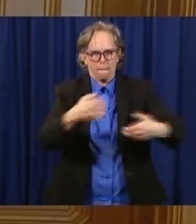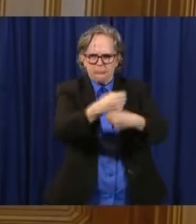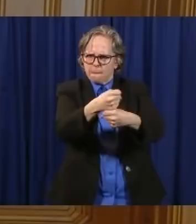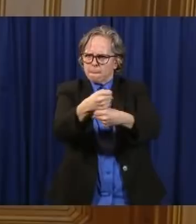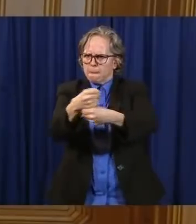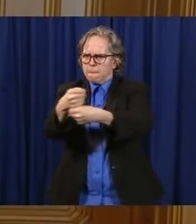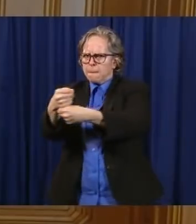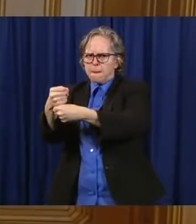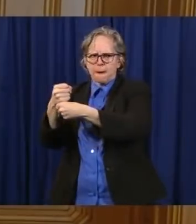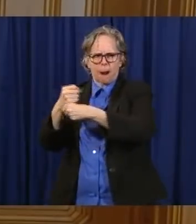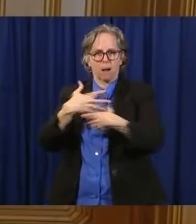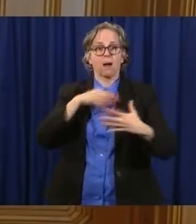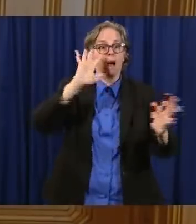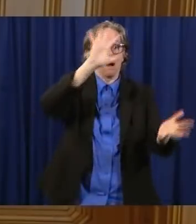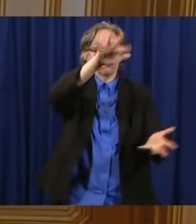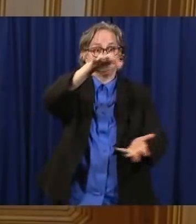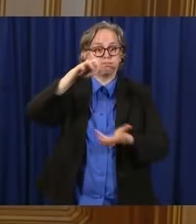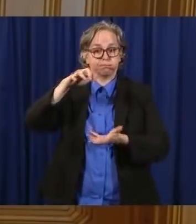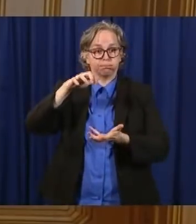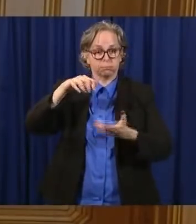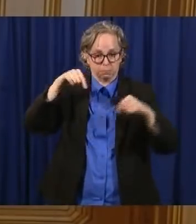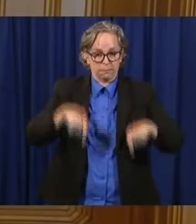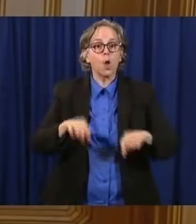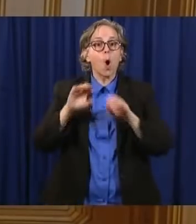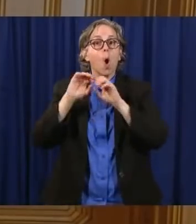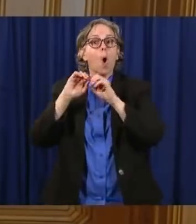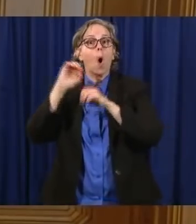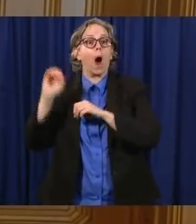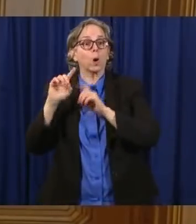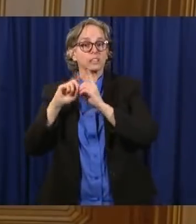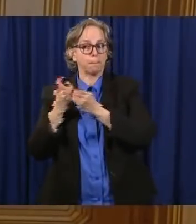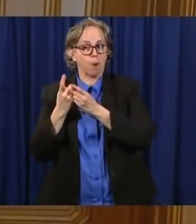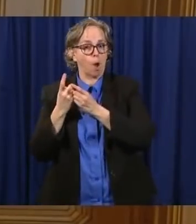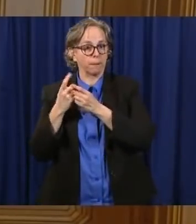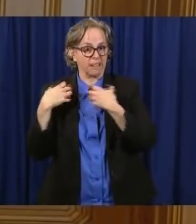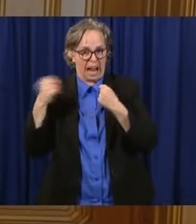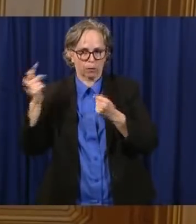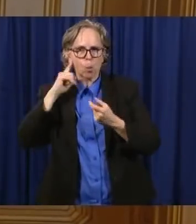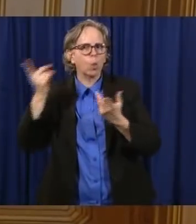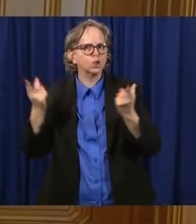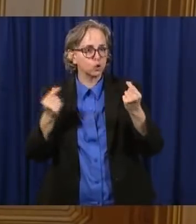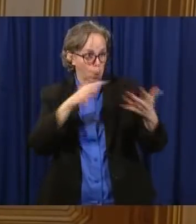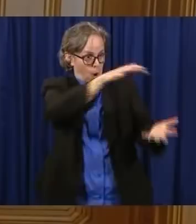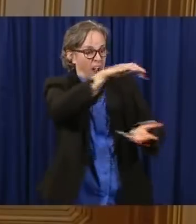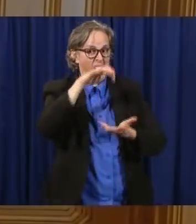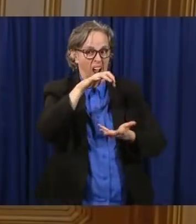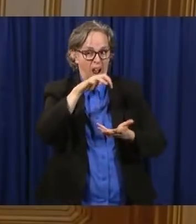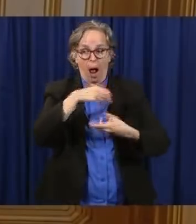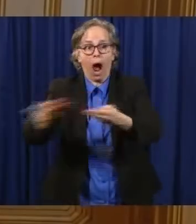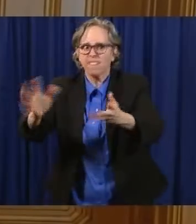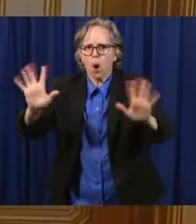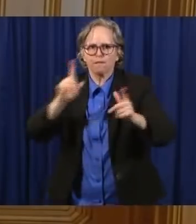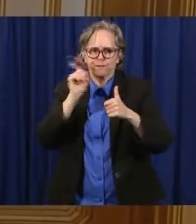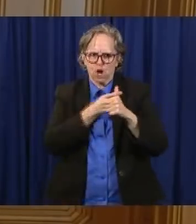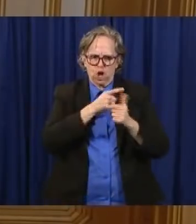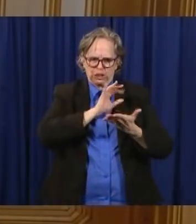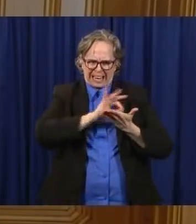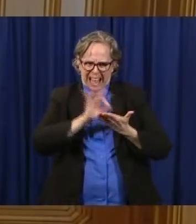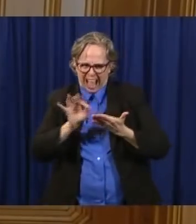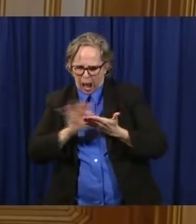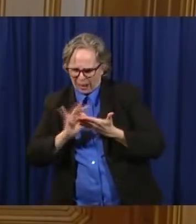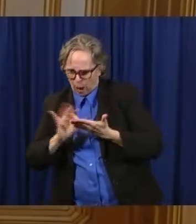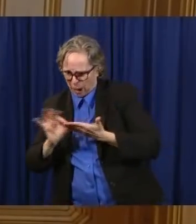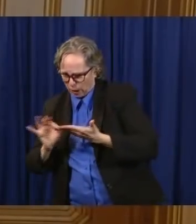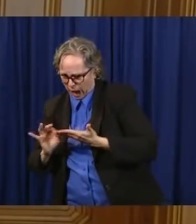go out and be distributed across the state of Ohio. The purpose is not for us to hold them. The purpose is to get them out, and we intend to